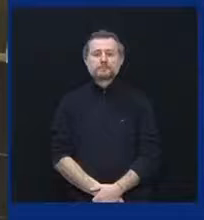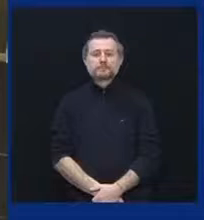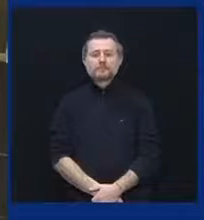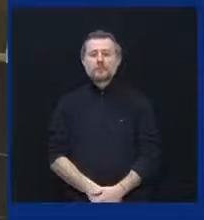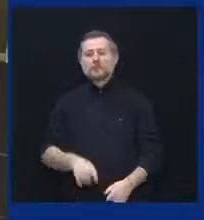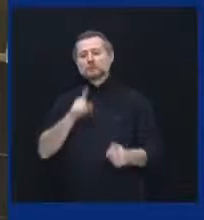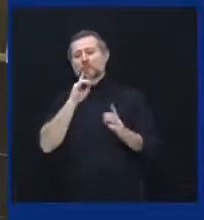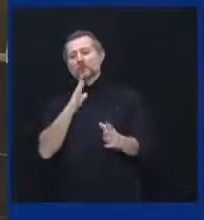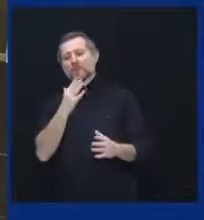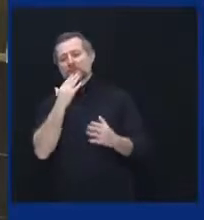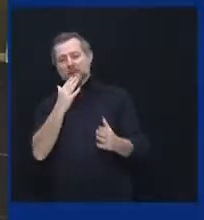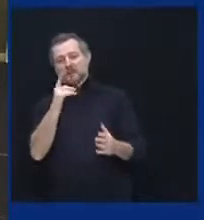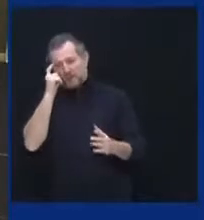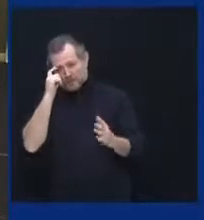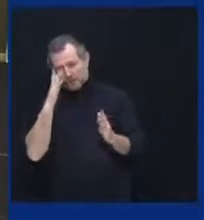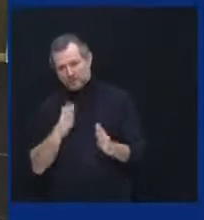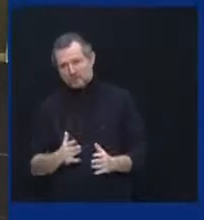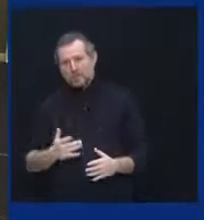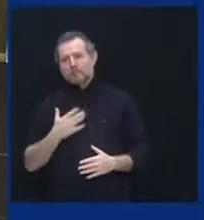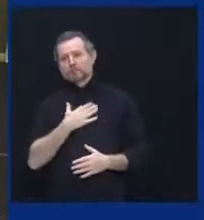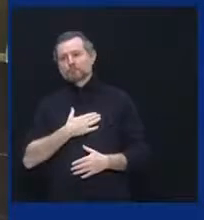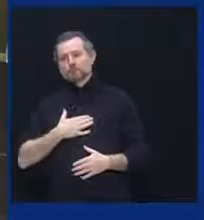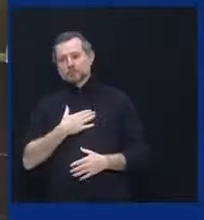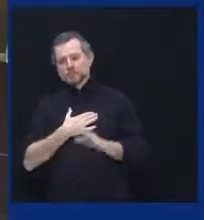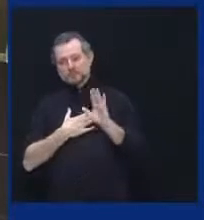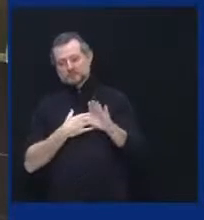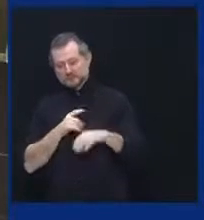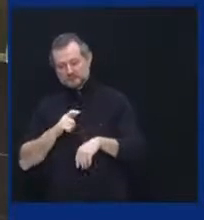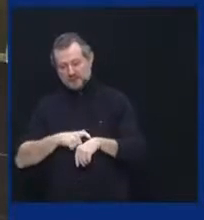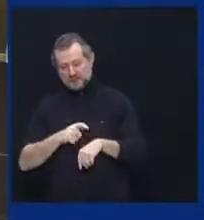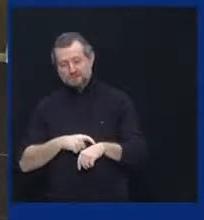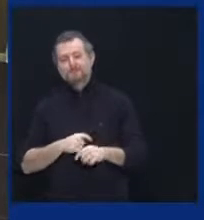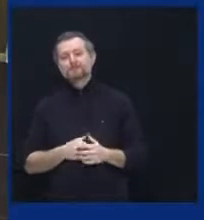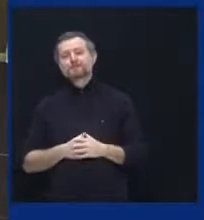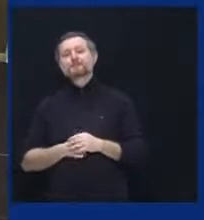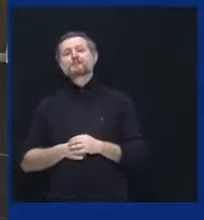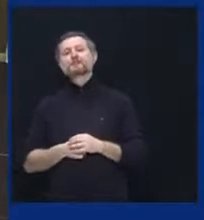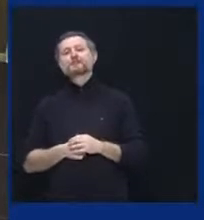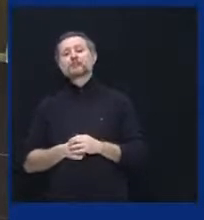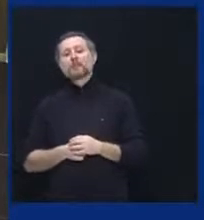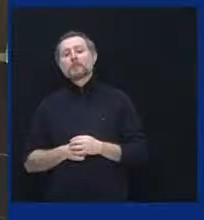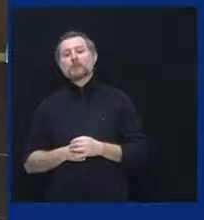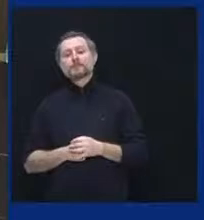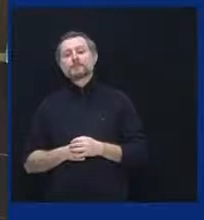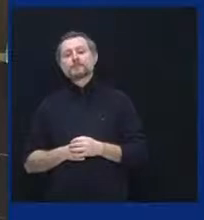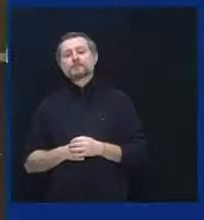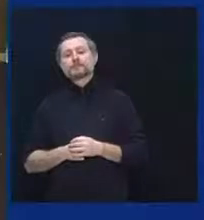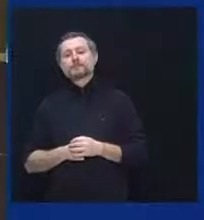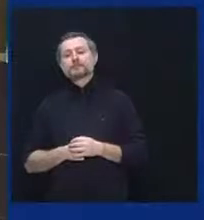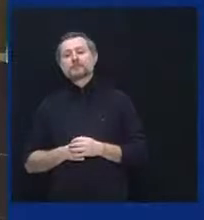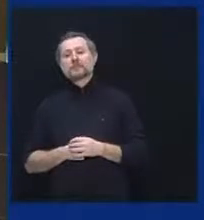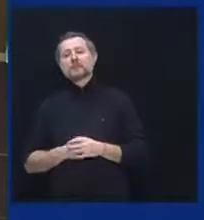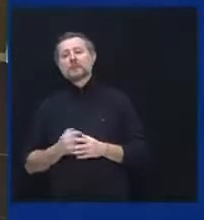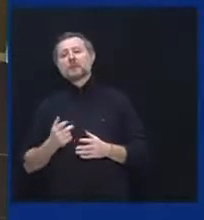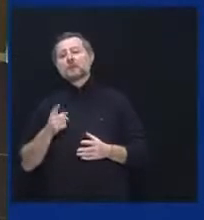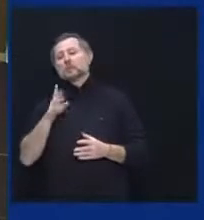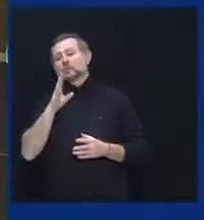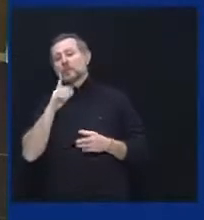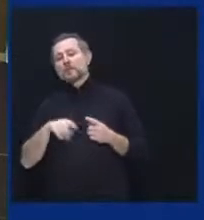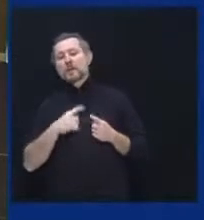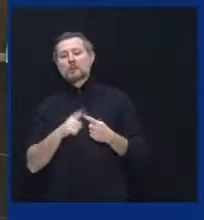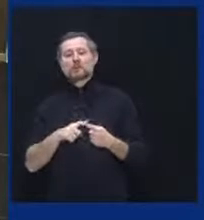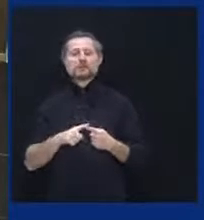Thank you, Governor. Appreciate the time. Regarding the lifting of